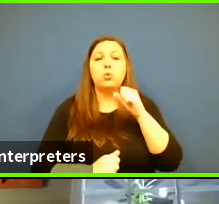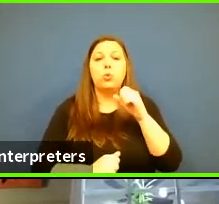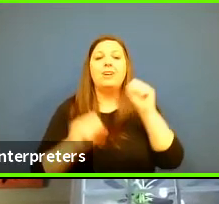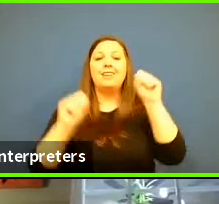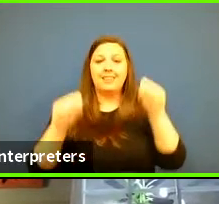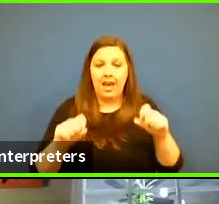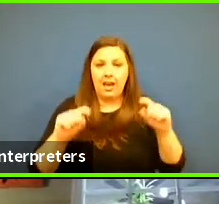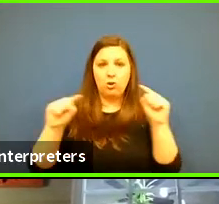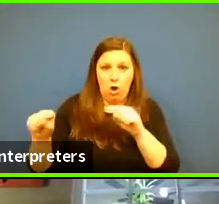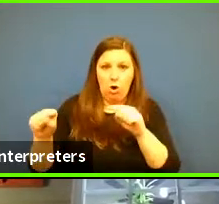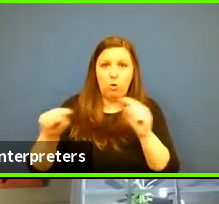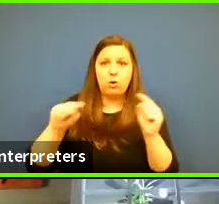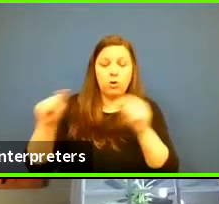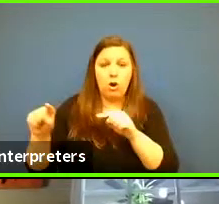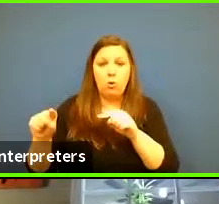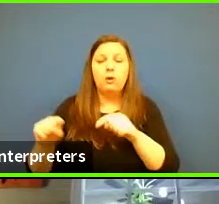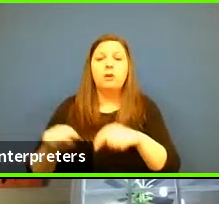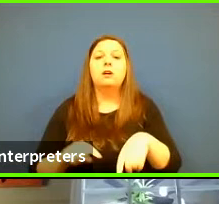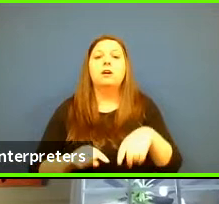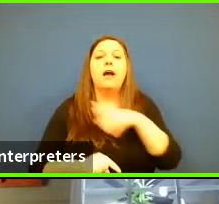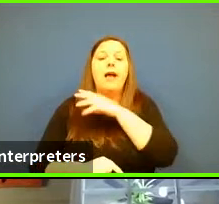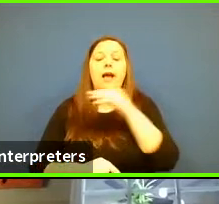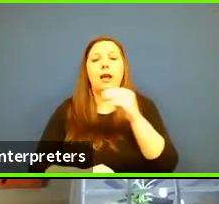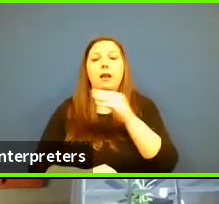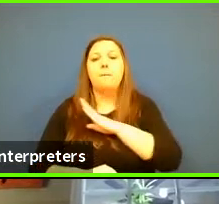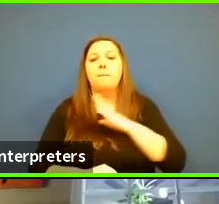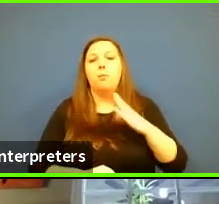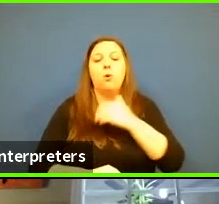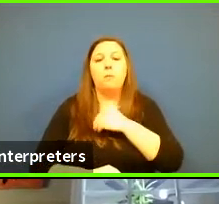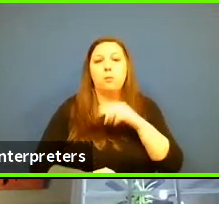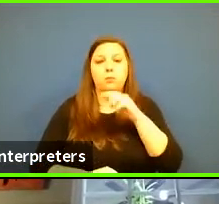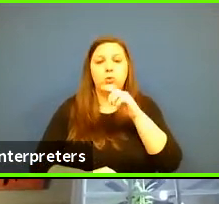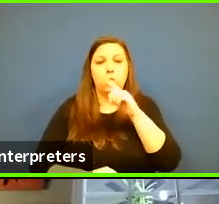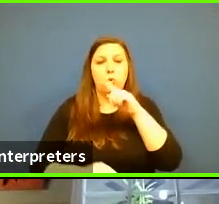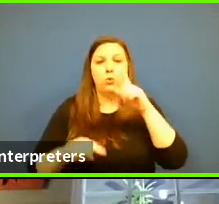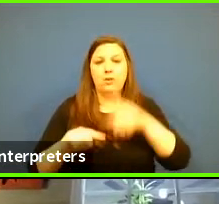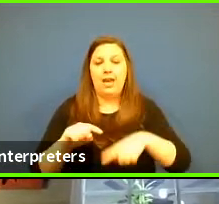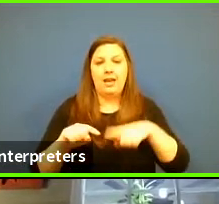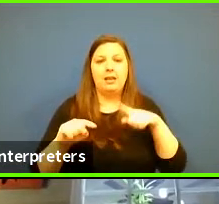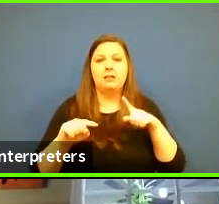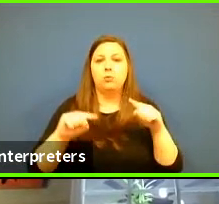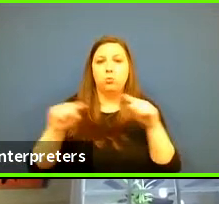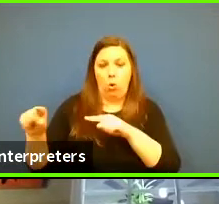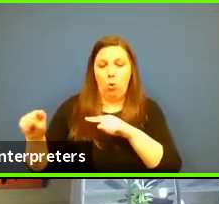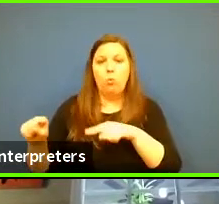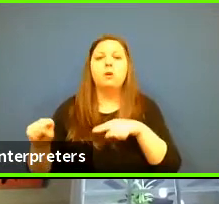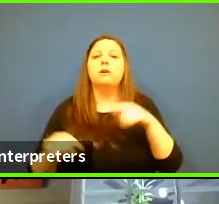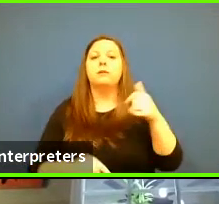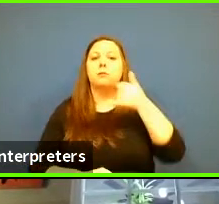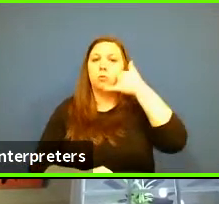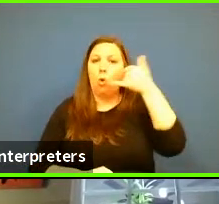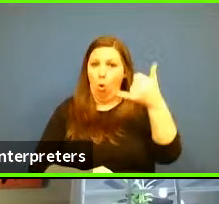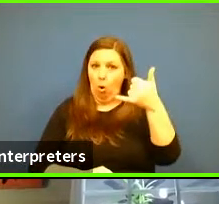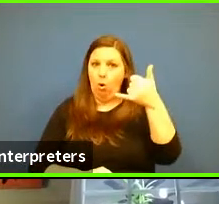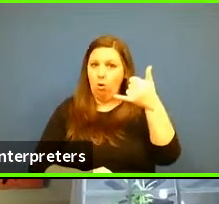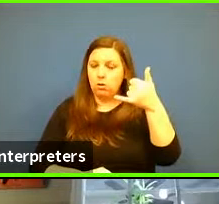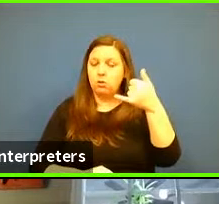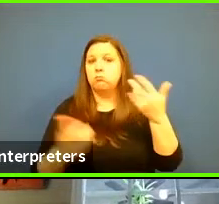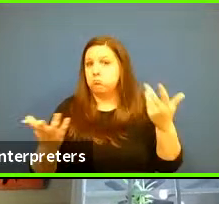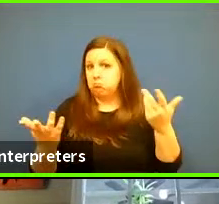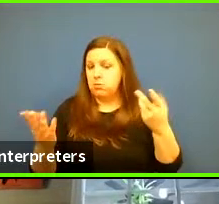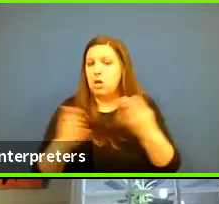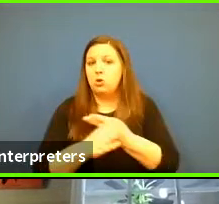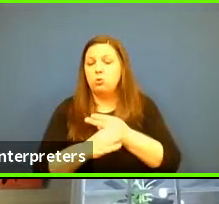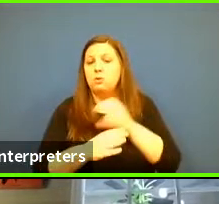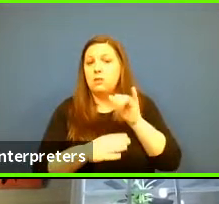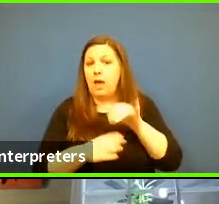we did previously when board members could not make it, and use that method.